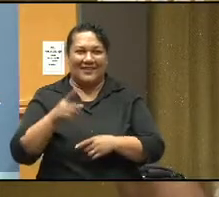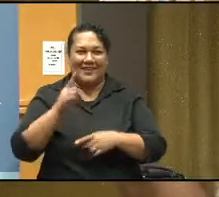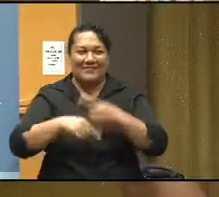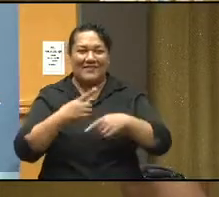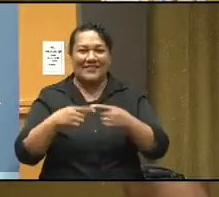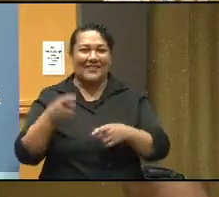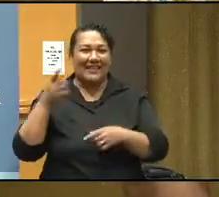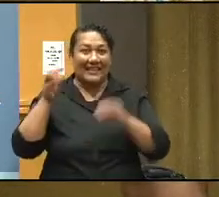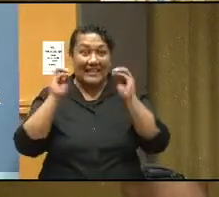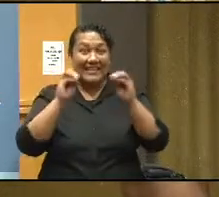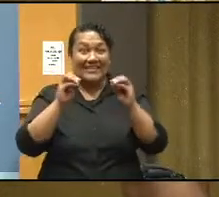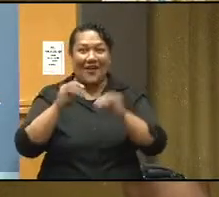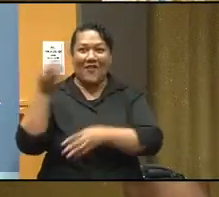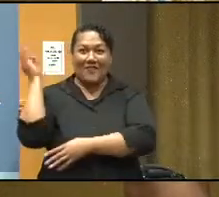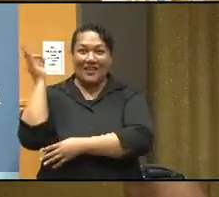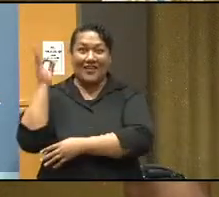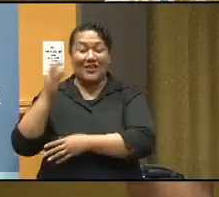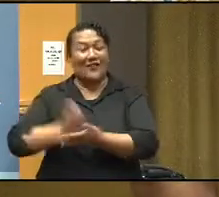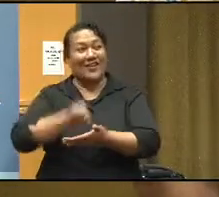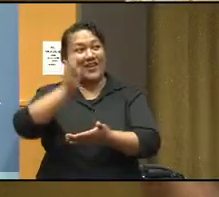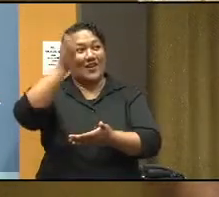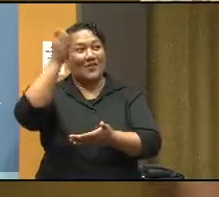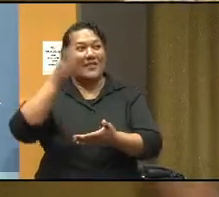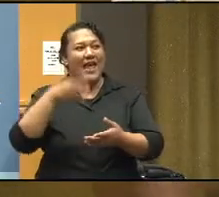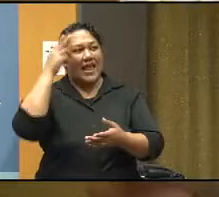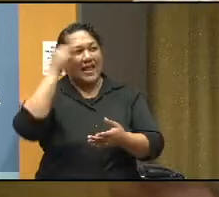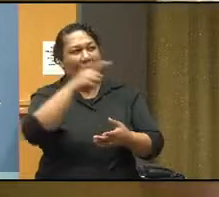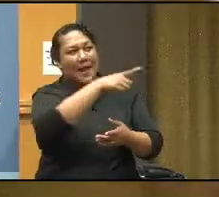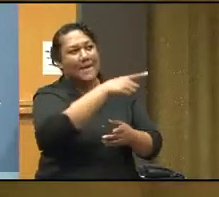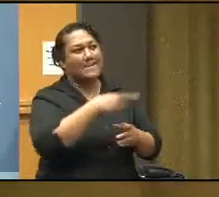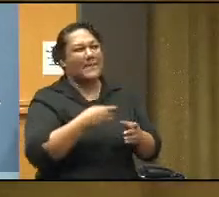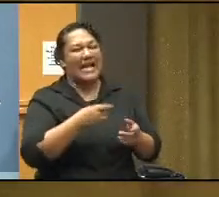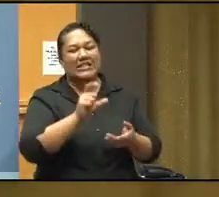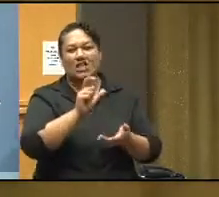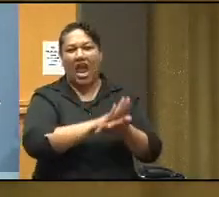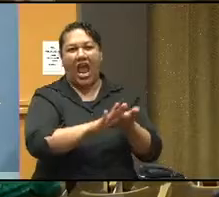Award winner from the Faculty of Business and Economics, Professor Anand Chand.